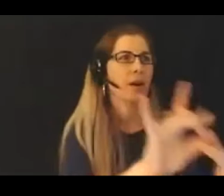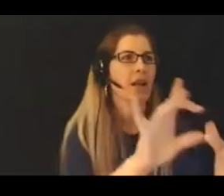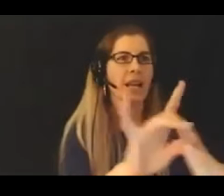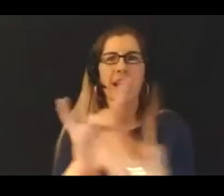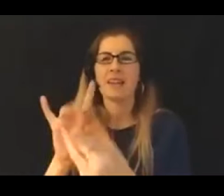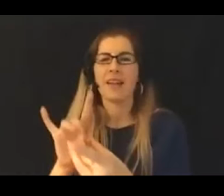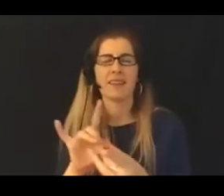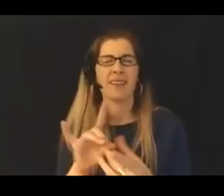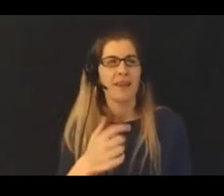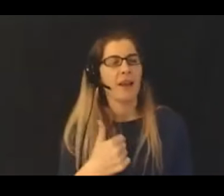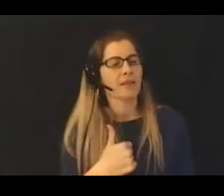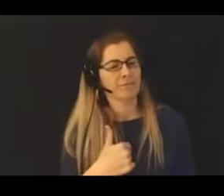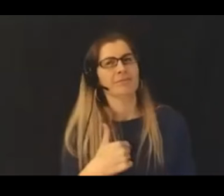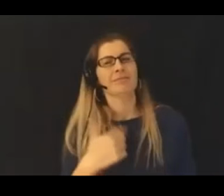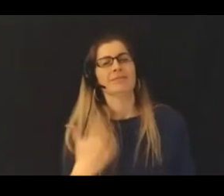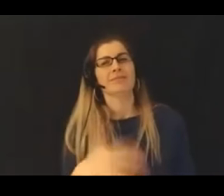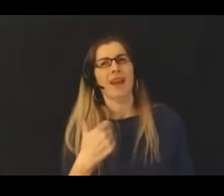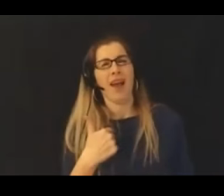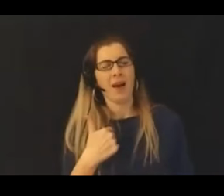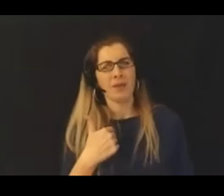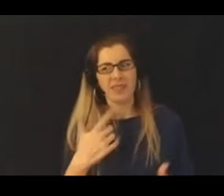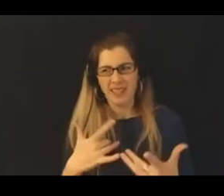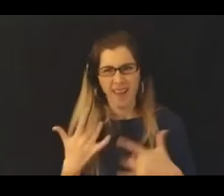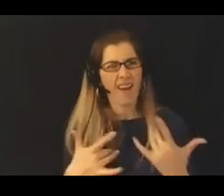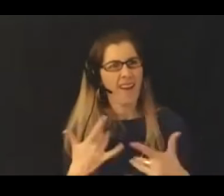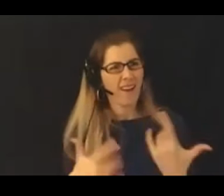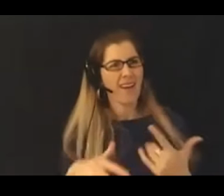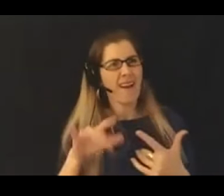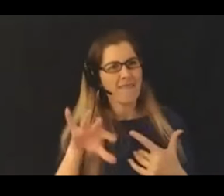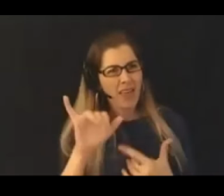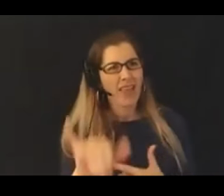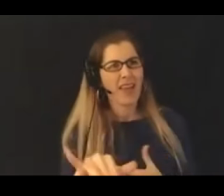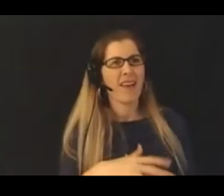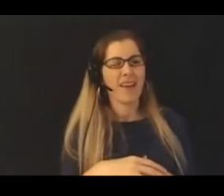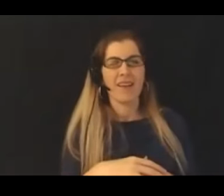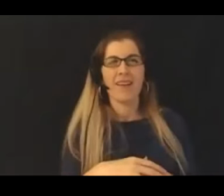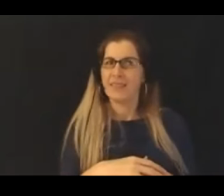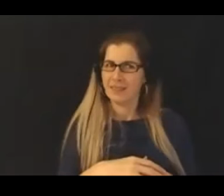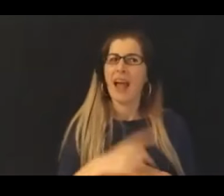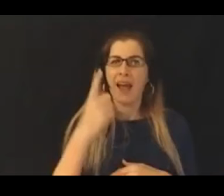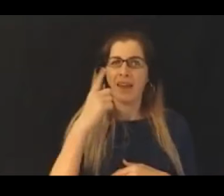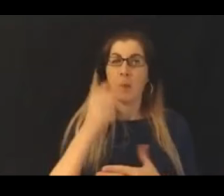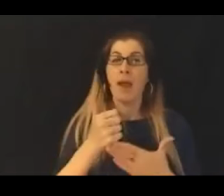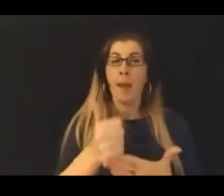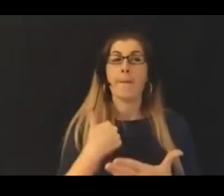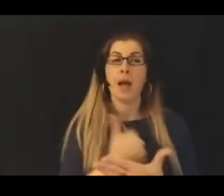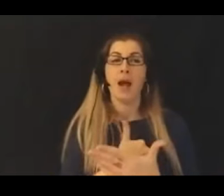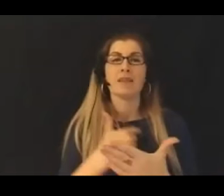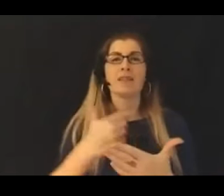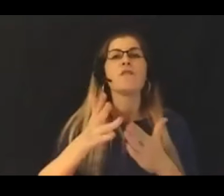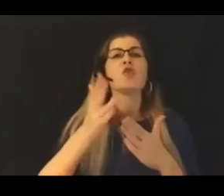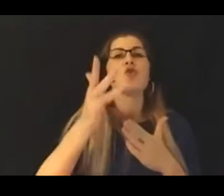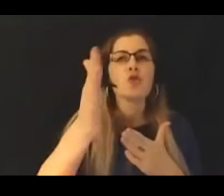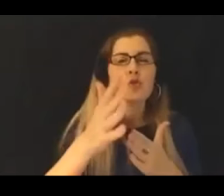so excited about these findings, and I think they have so many implications for some future work that we can do, and I'll be talking about that a